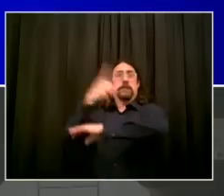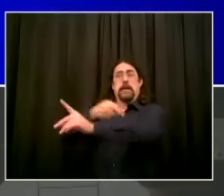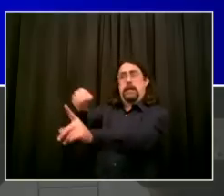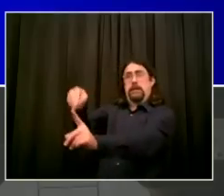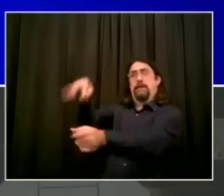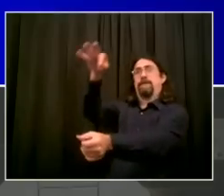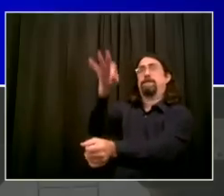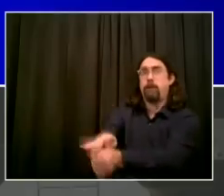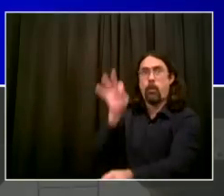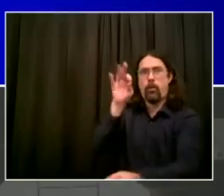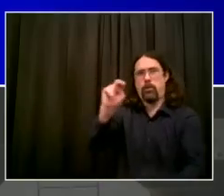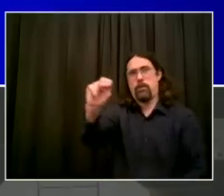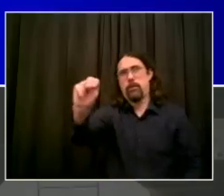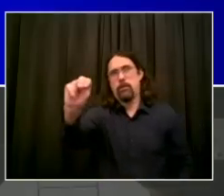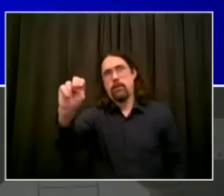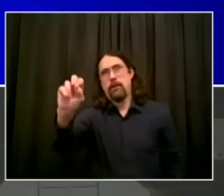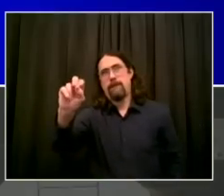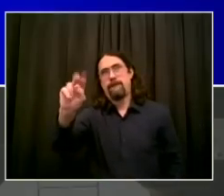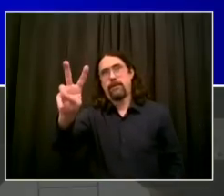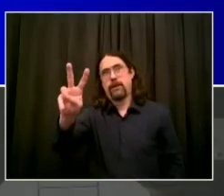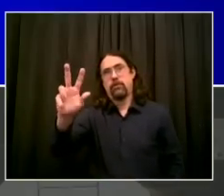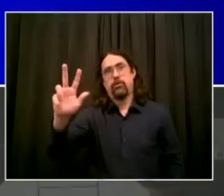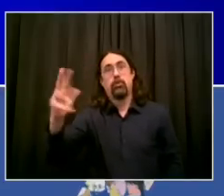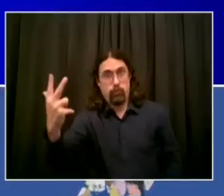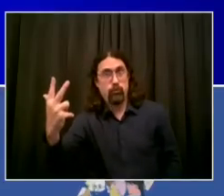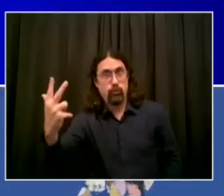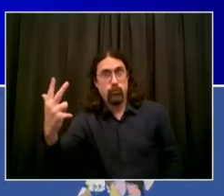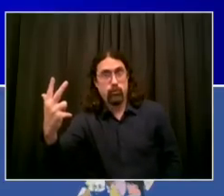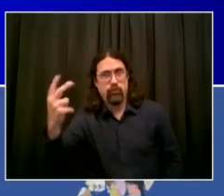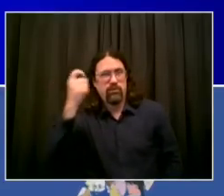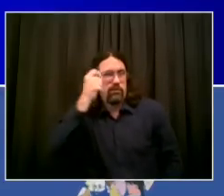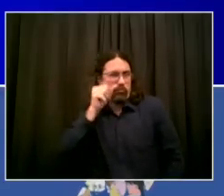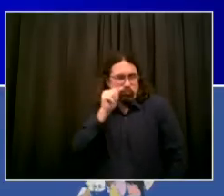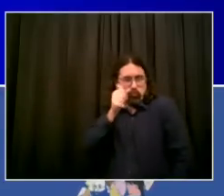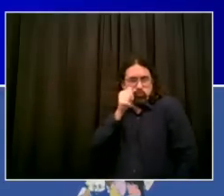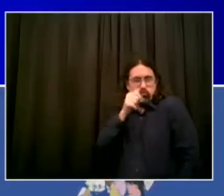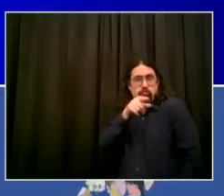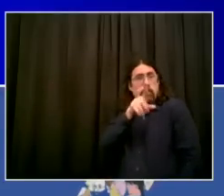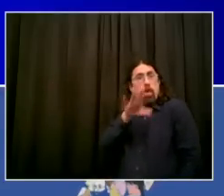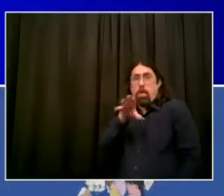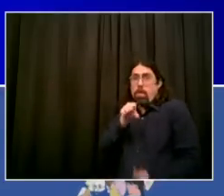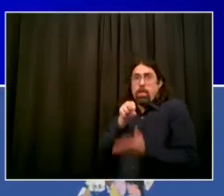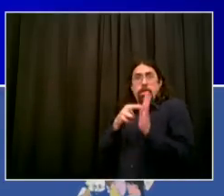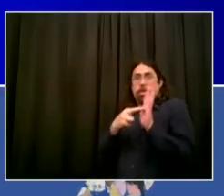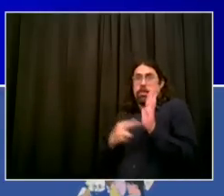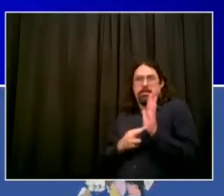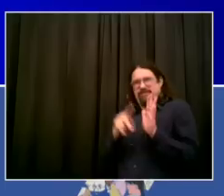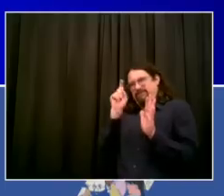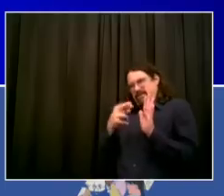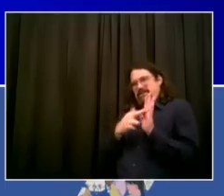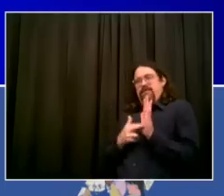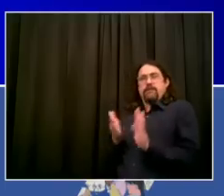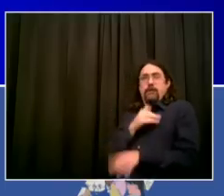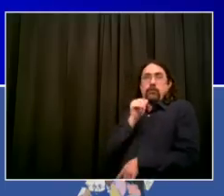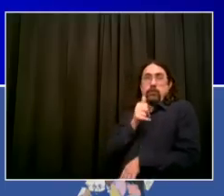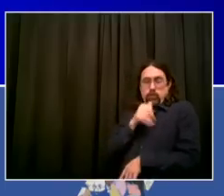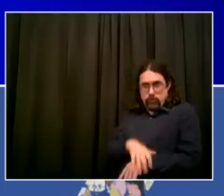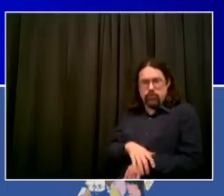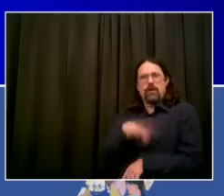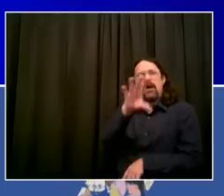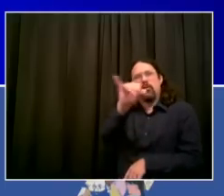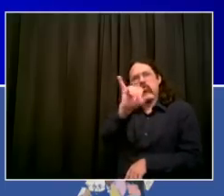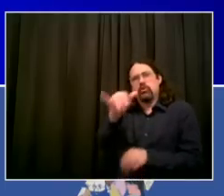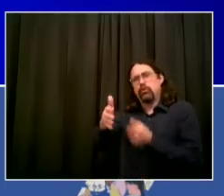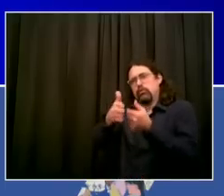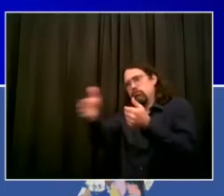to vote if you're not registered: in person or online through Department of Motor Vehicles. And a reminder, if you do it online, you print out the